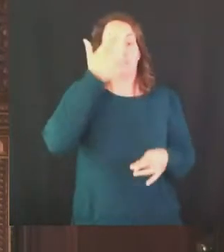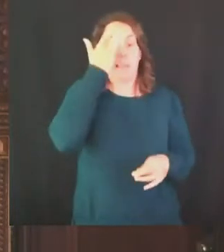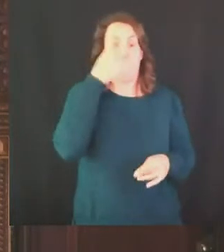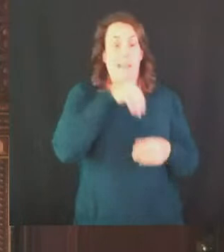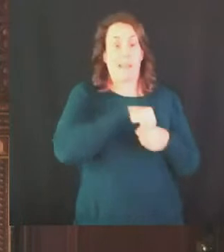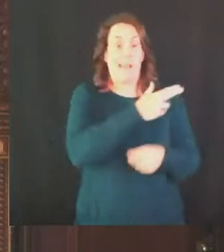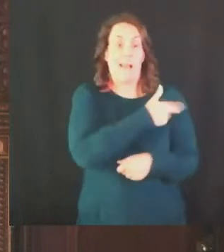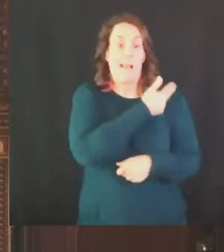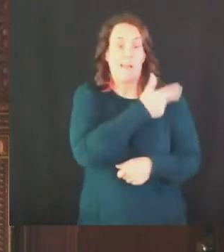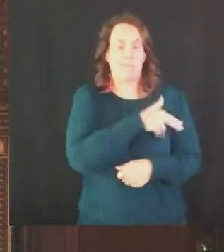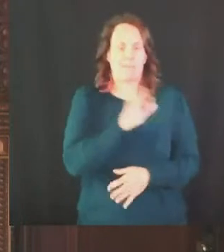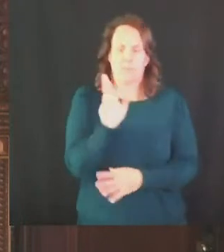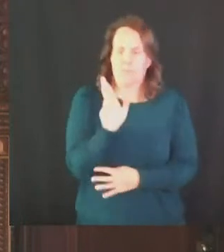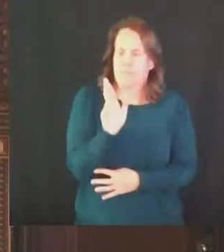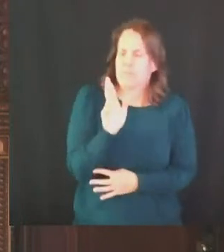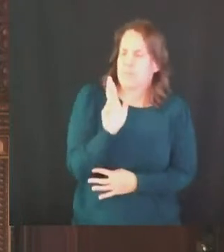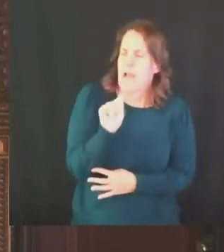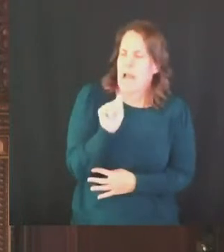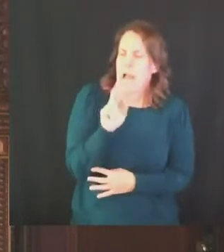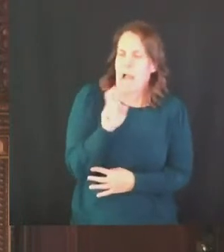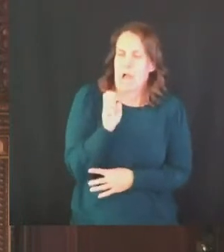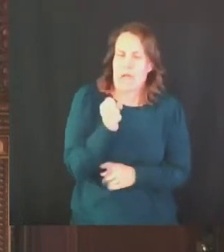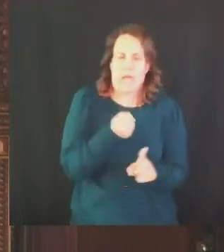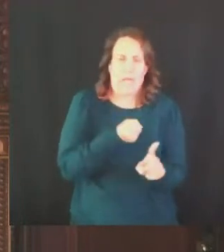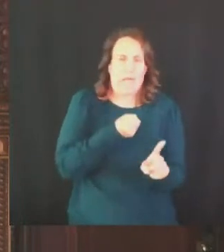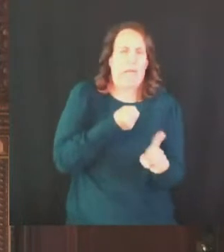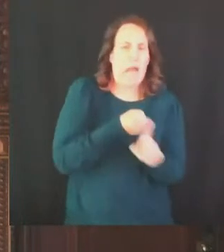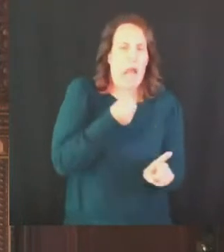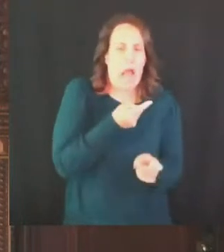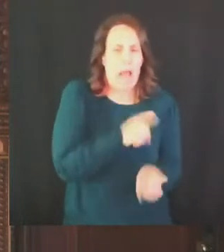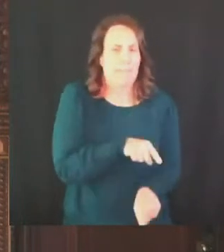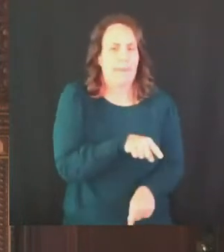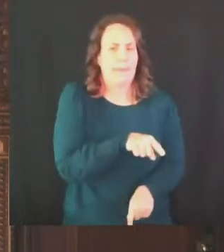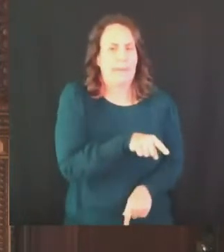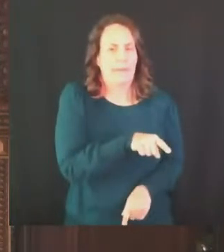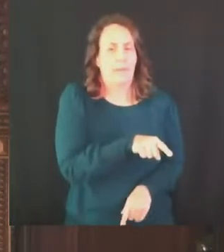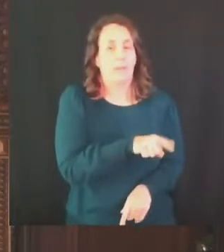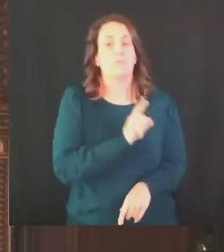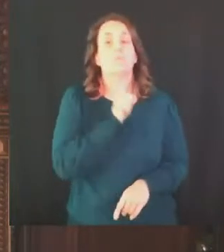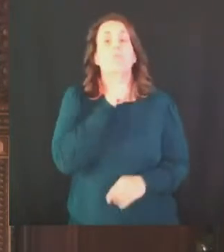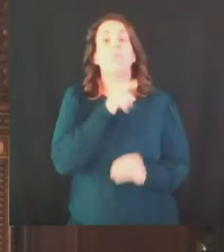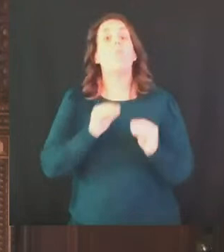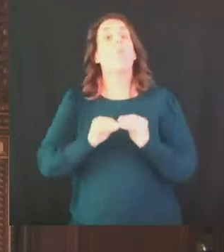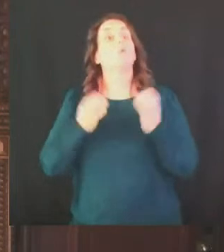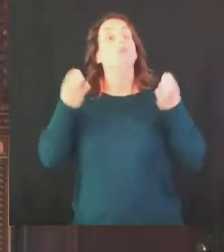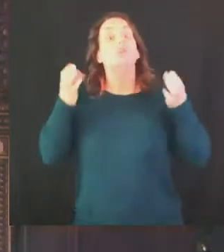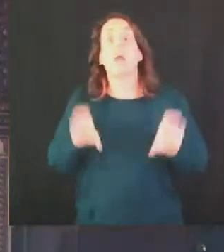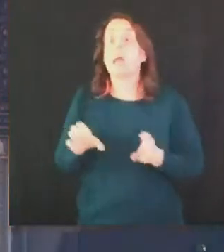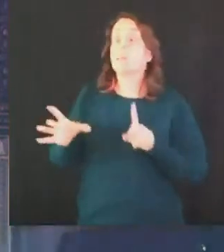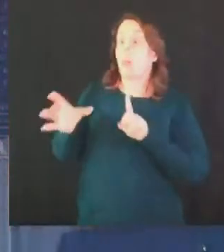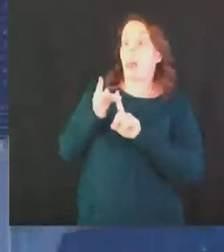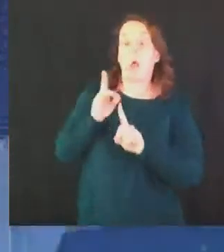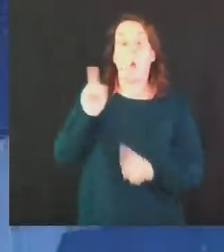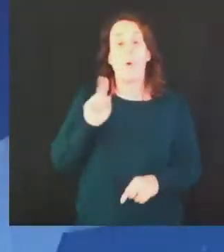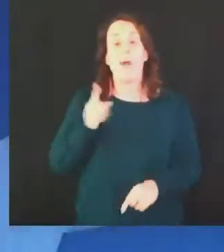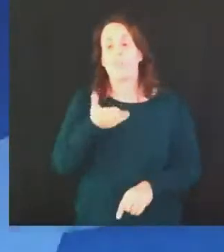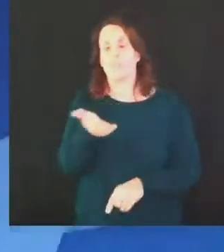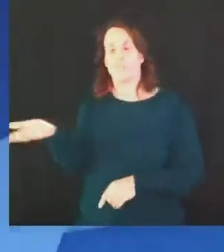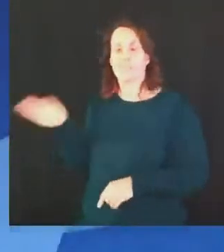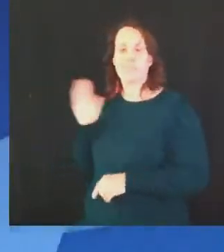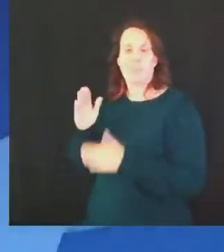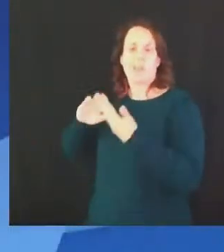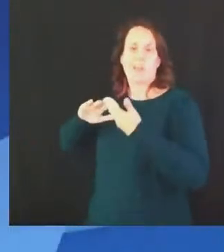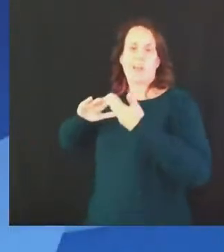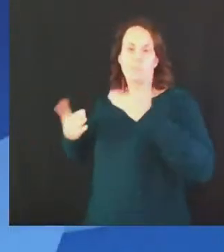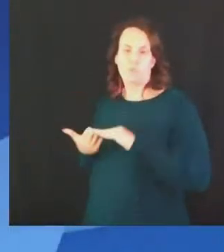large majority of cases in healthcare workers are acquired in the community and not at work. Thank you, Eric. Now to Mark Stevens from